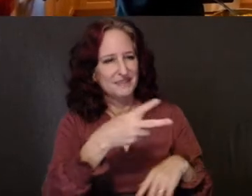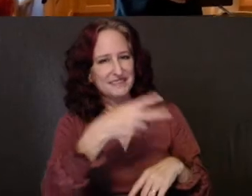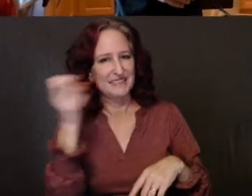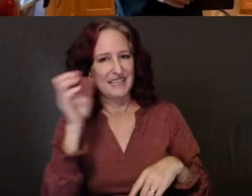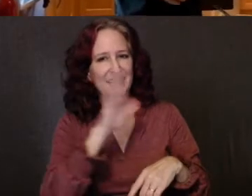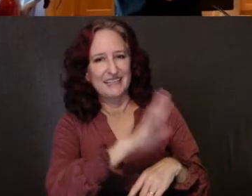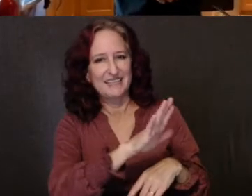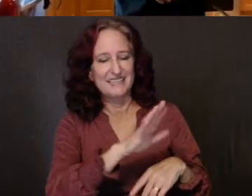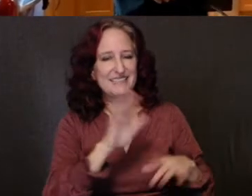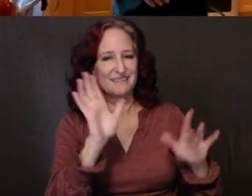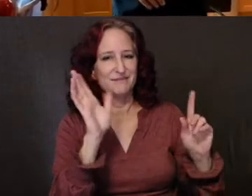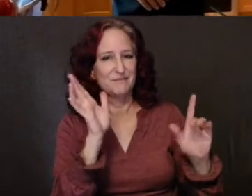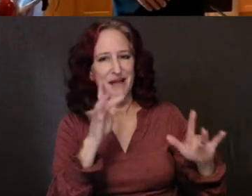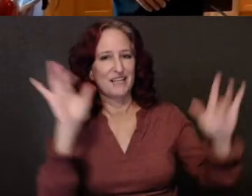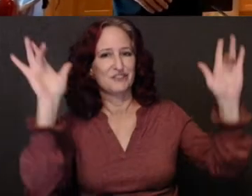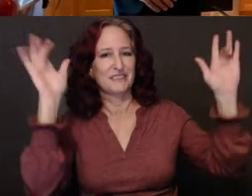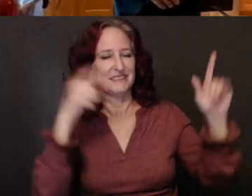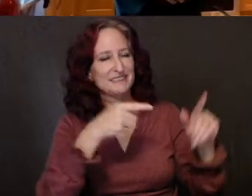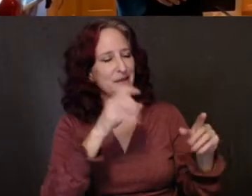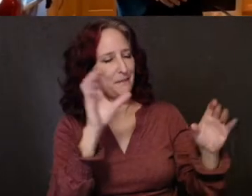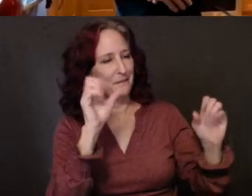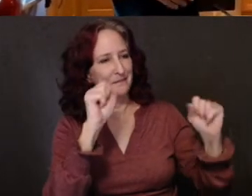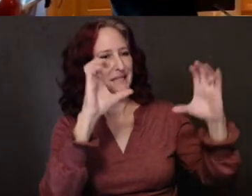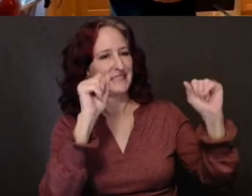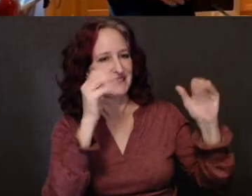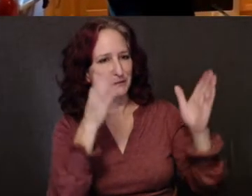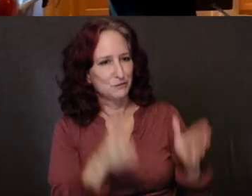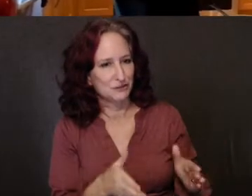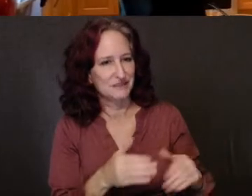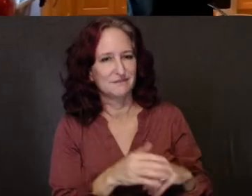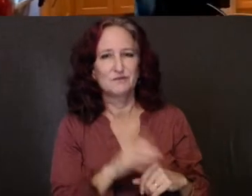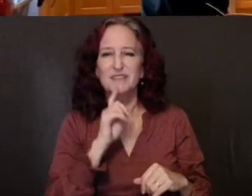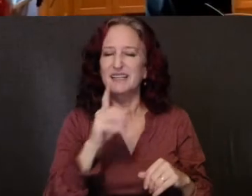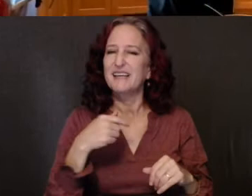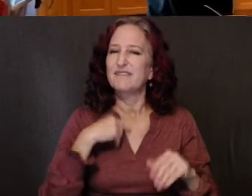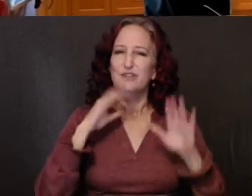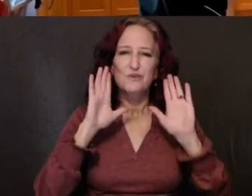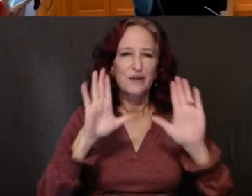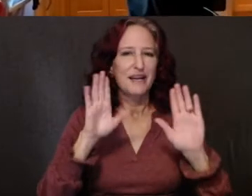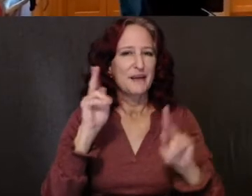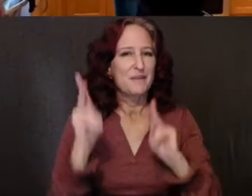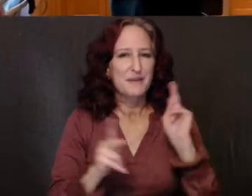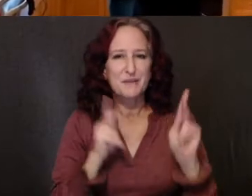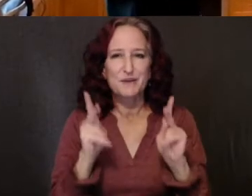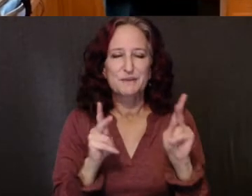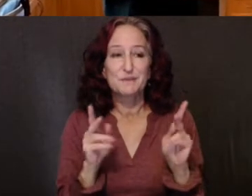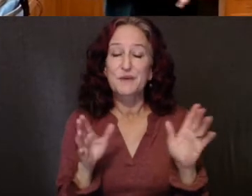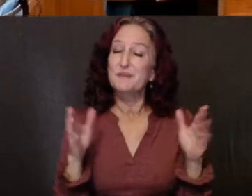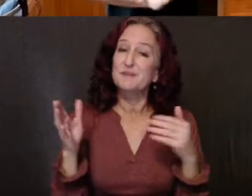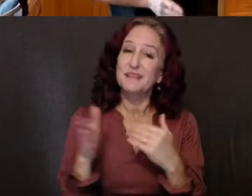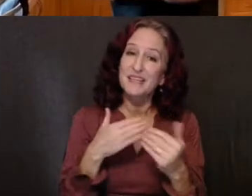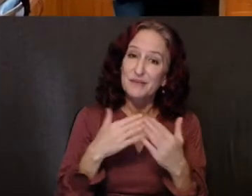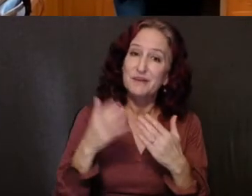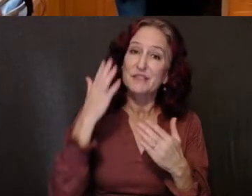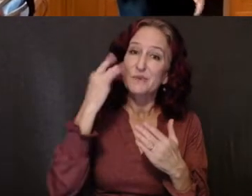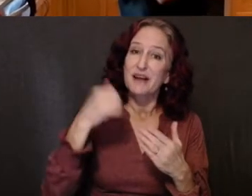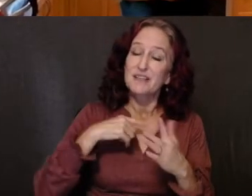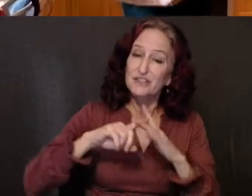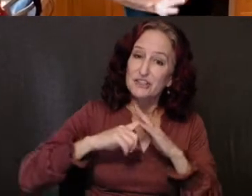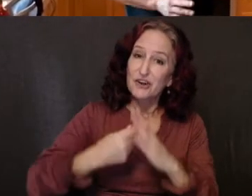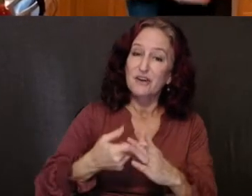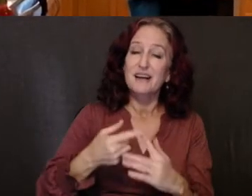actually works a lot more there than I do. So I don't want to steal any of his thunder. He's an amazing person. I love him.